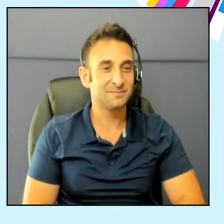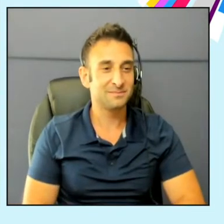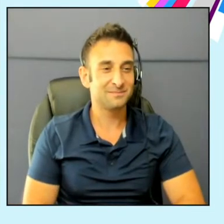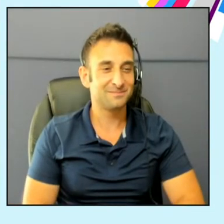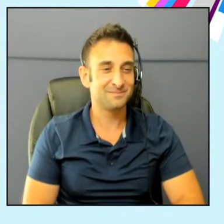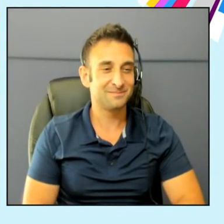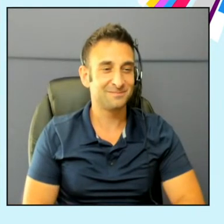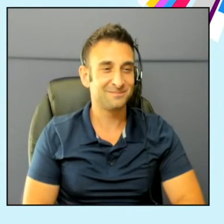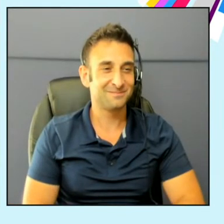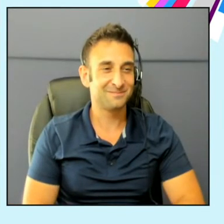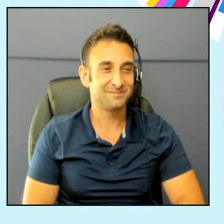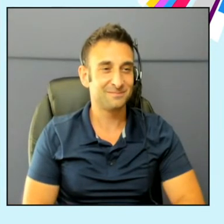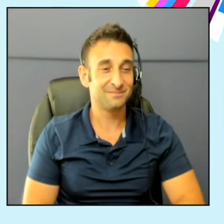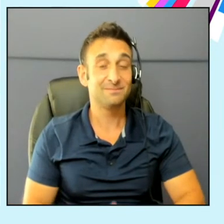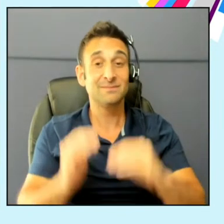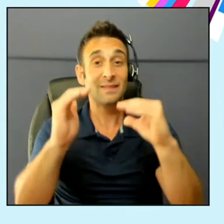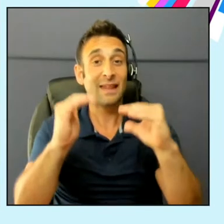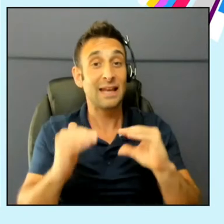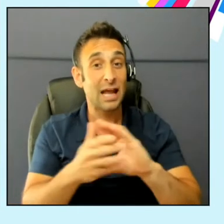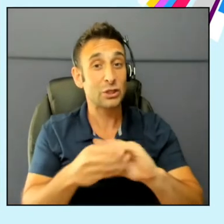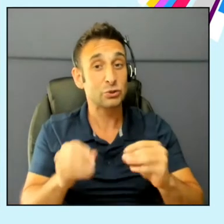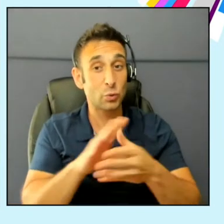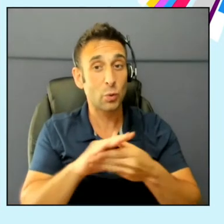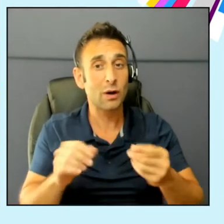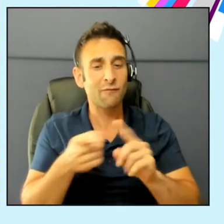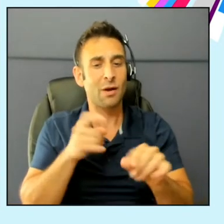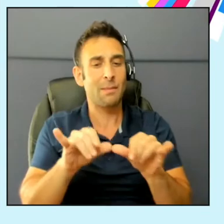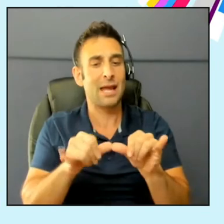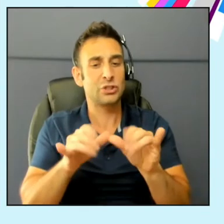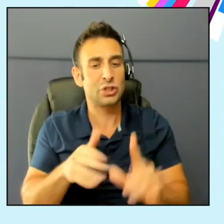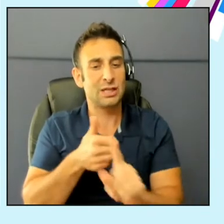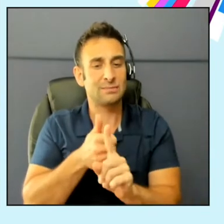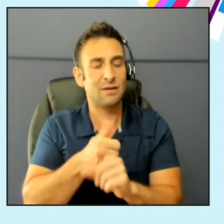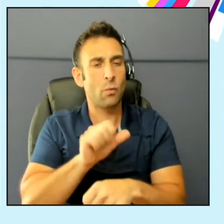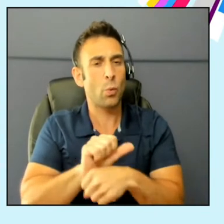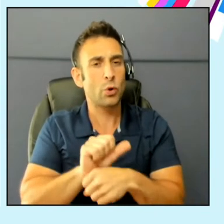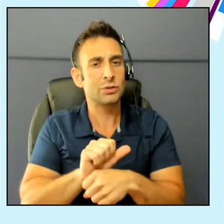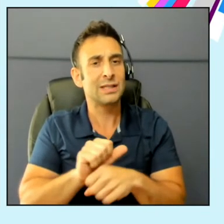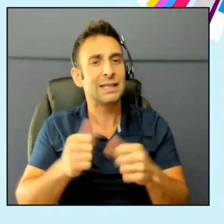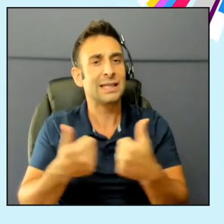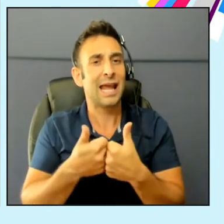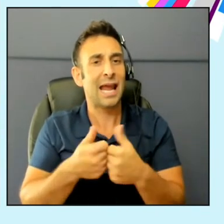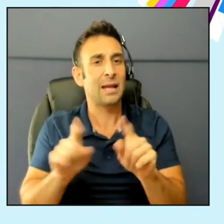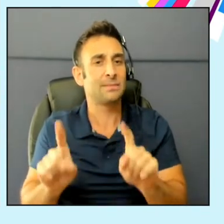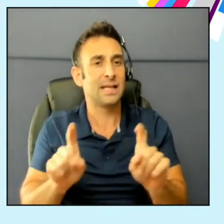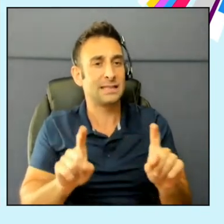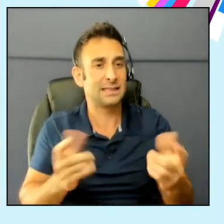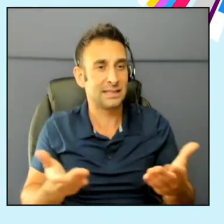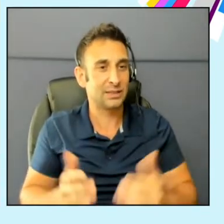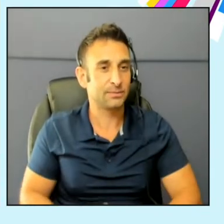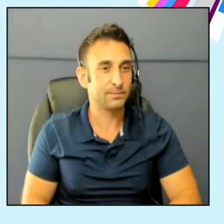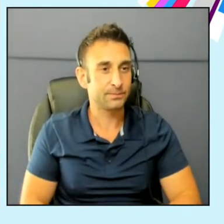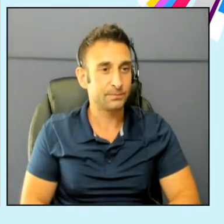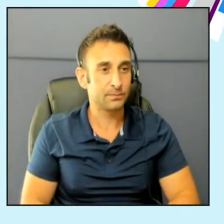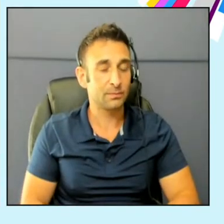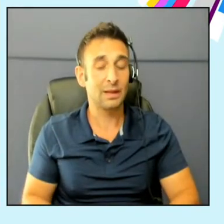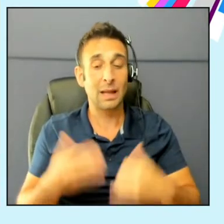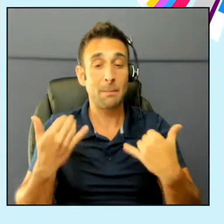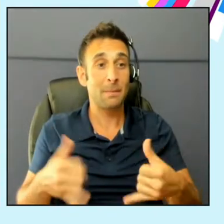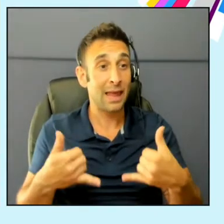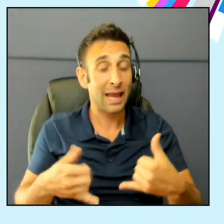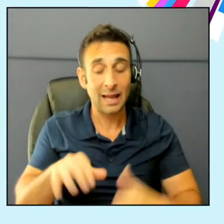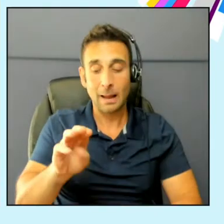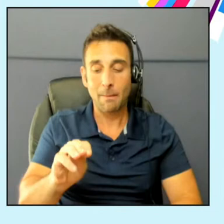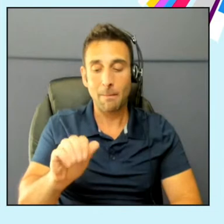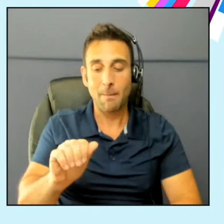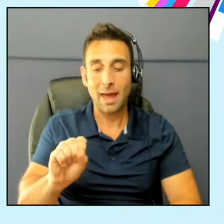This next story comes from an engineer who works in game testing here at Xbox. Playing the Mass Effect series really opened my eyes to things